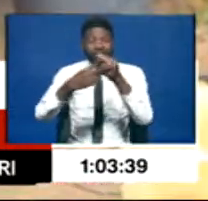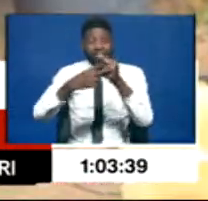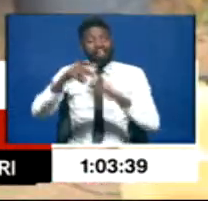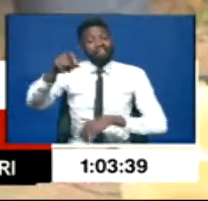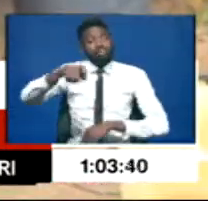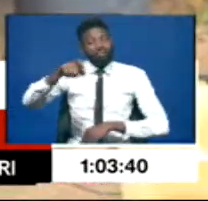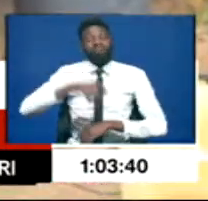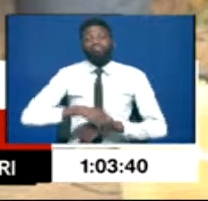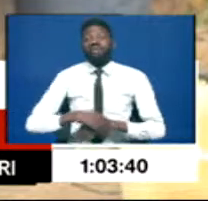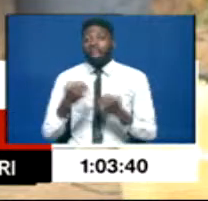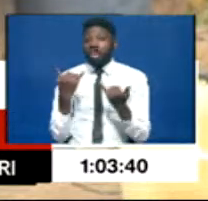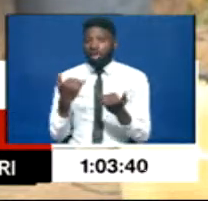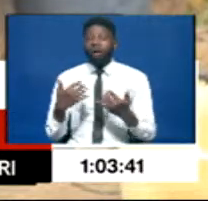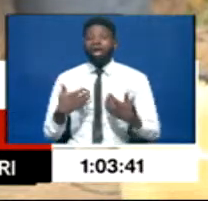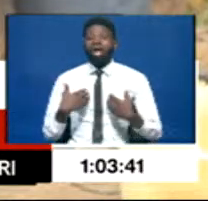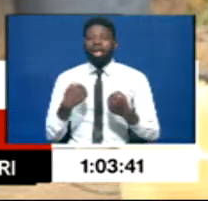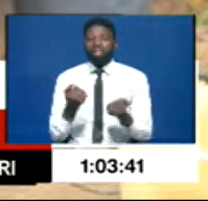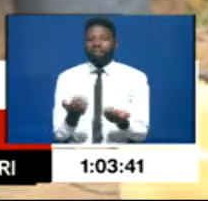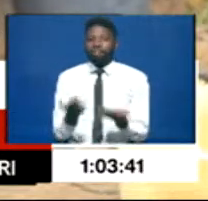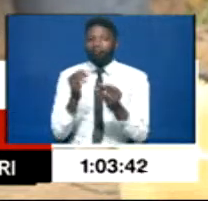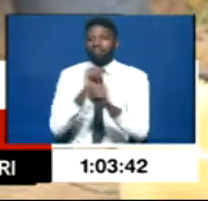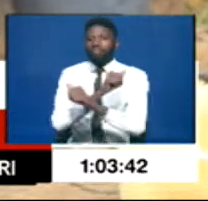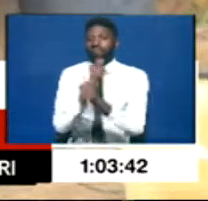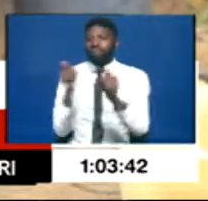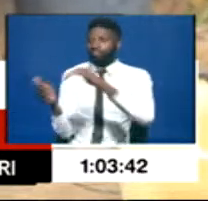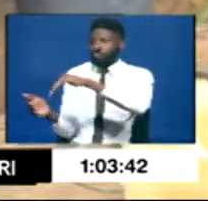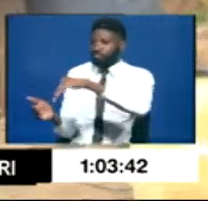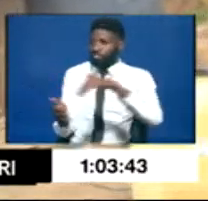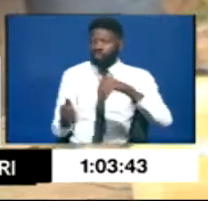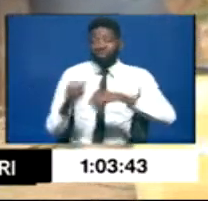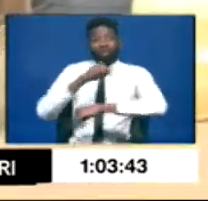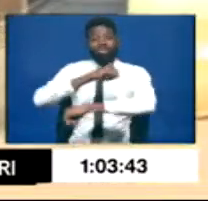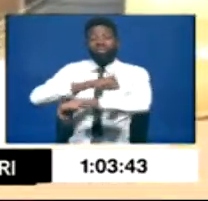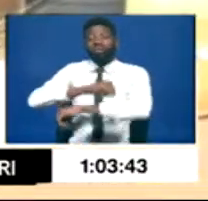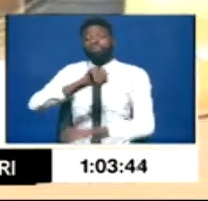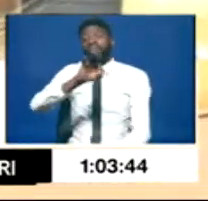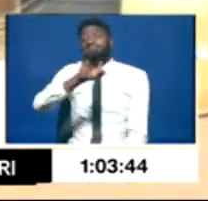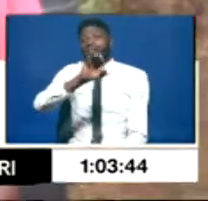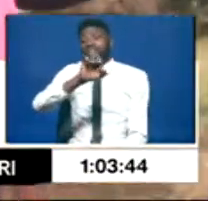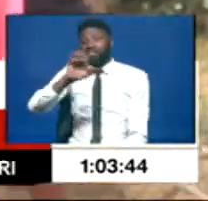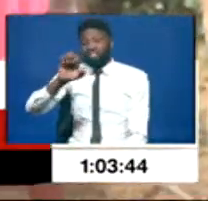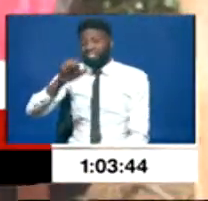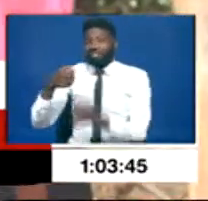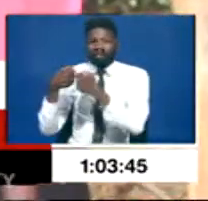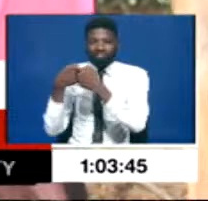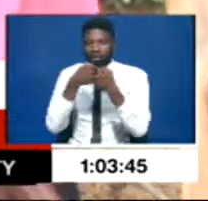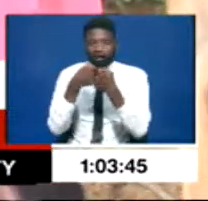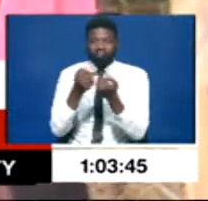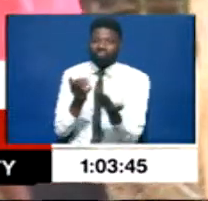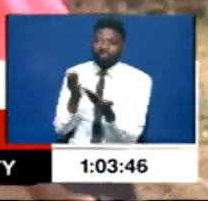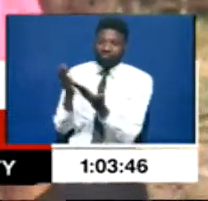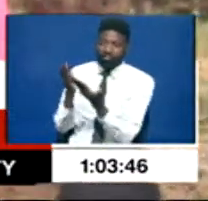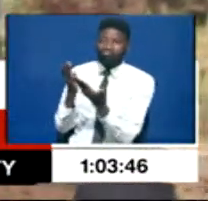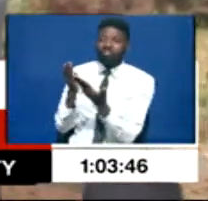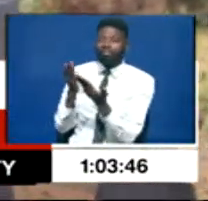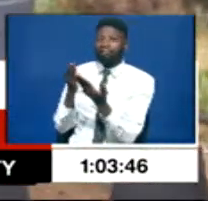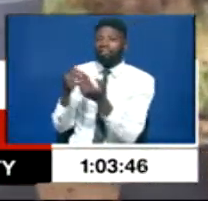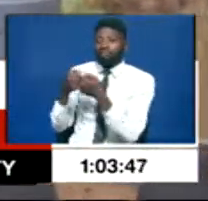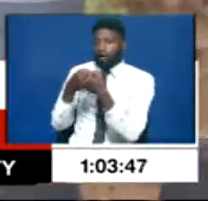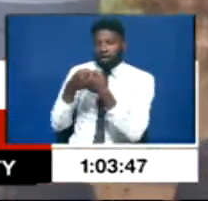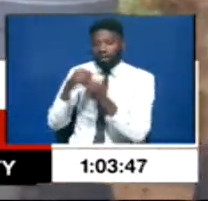well. Elsewhere, lack of school fees remains a setback to the national government's 100% education transition